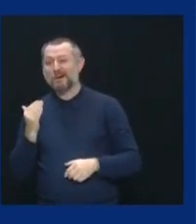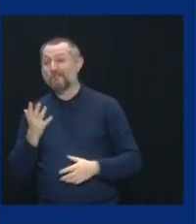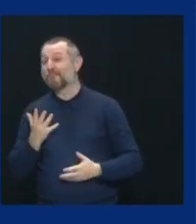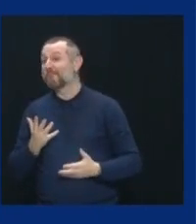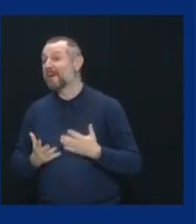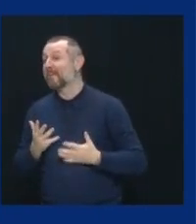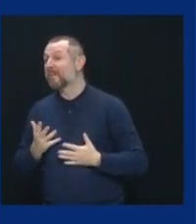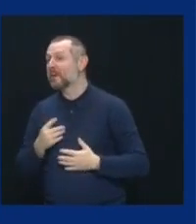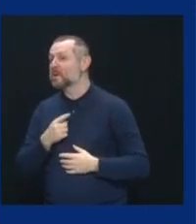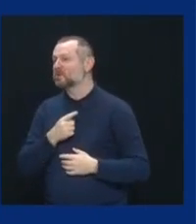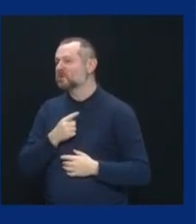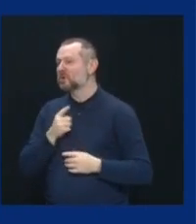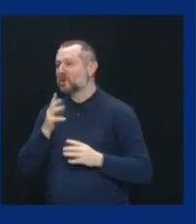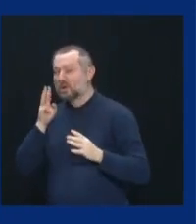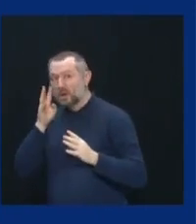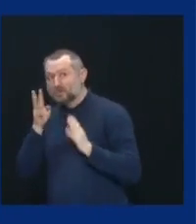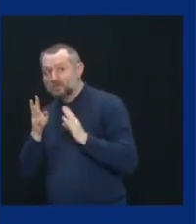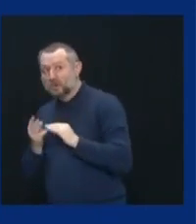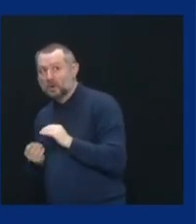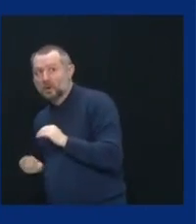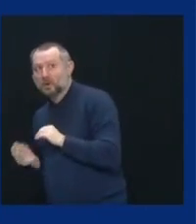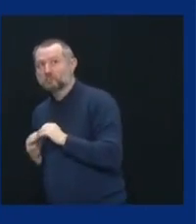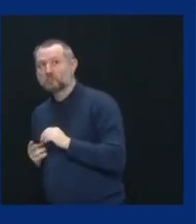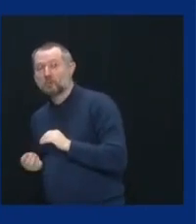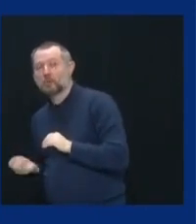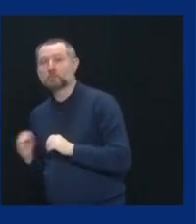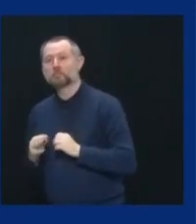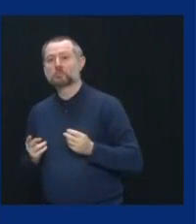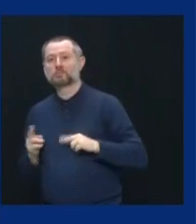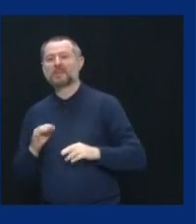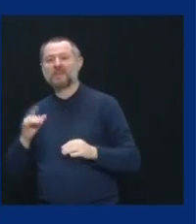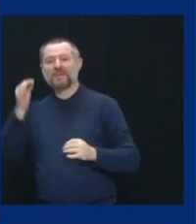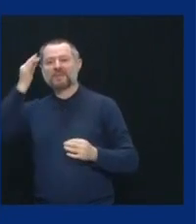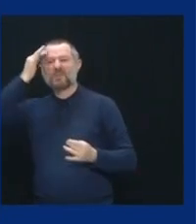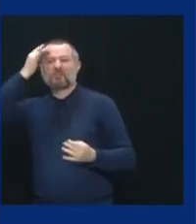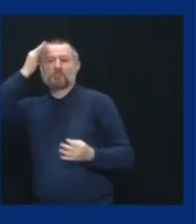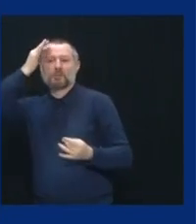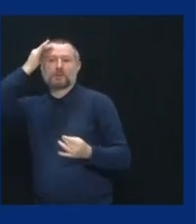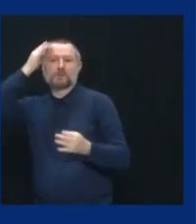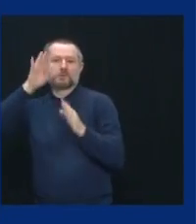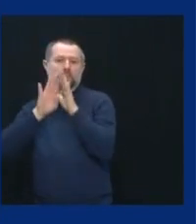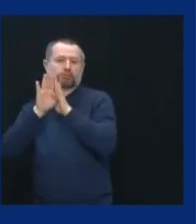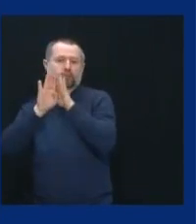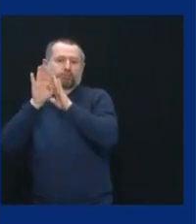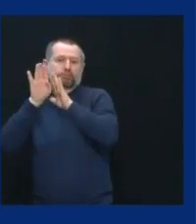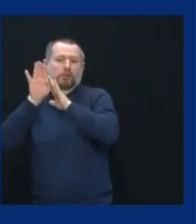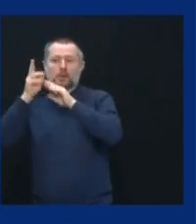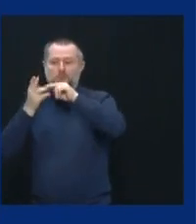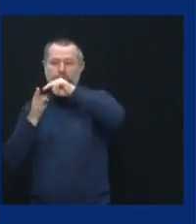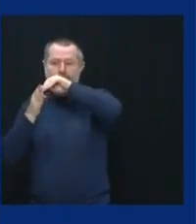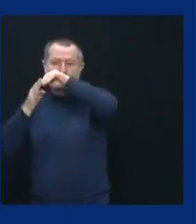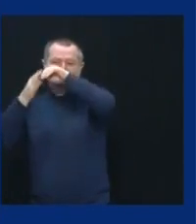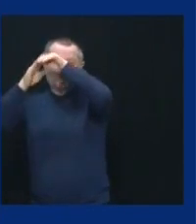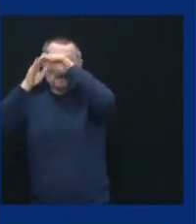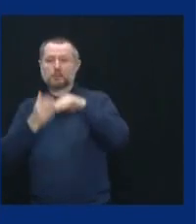maybe this. Political theories, maybe this, maybe this, maybe this.